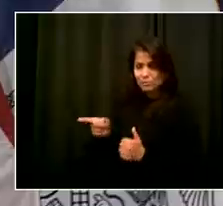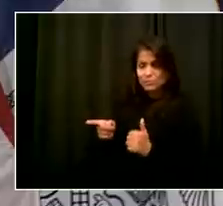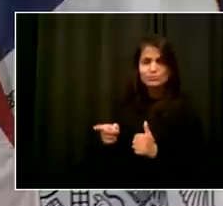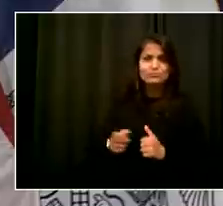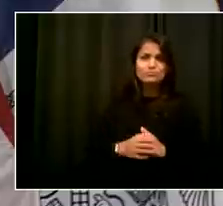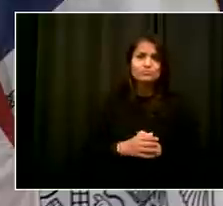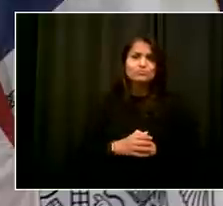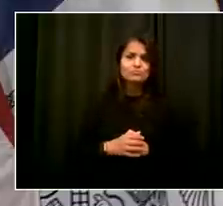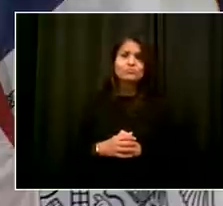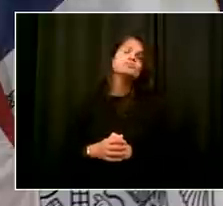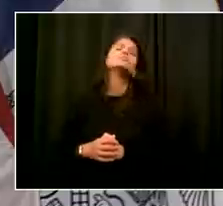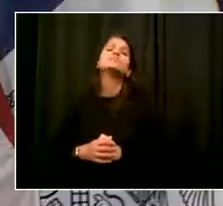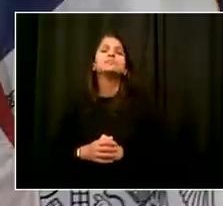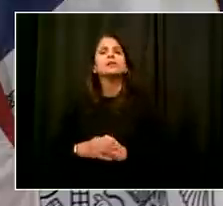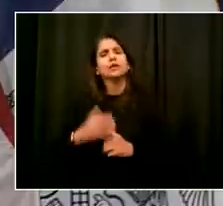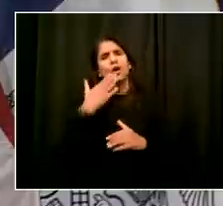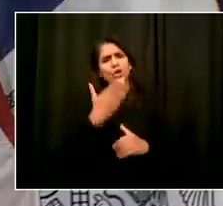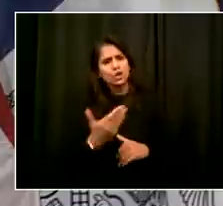Good. How are you? Good.